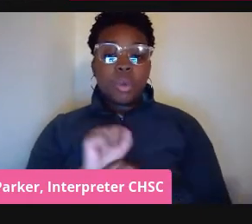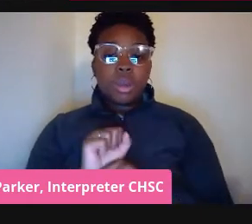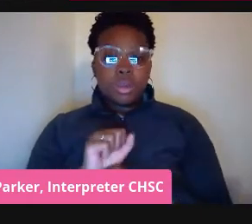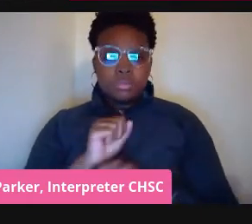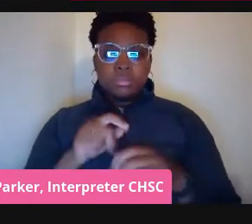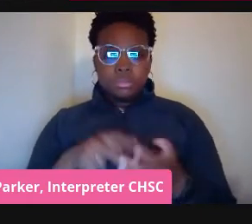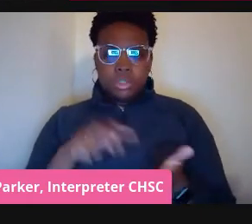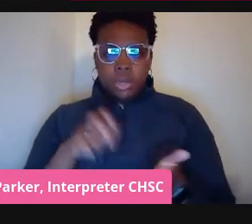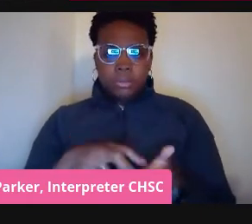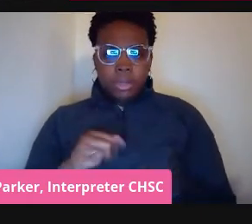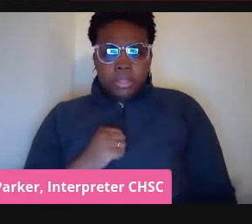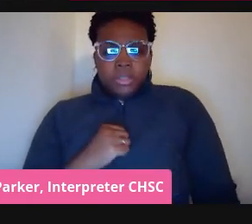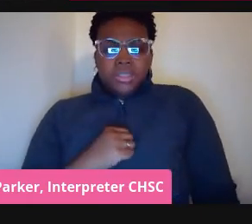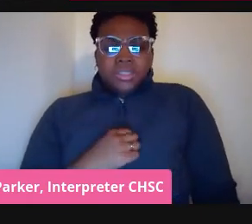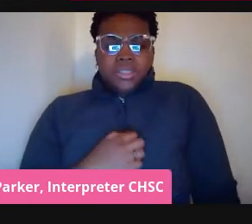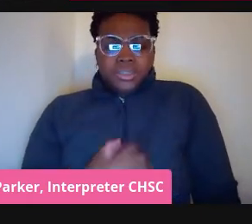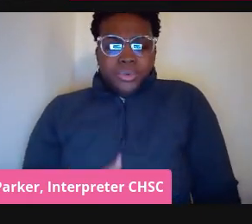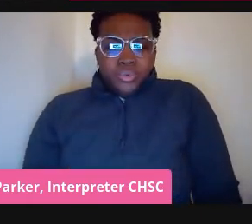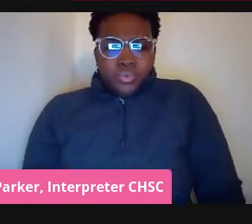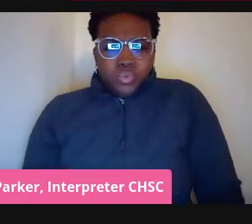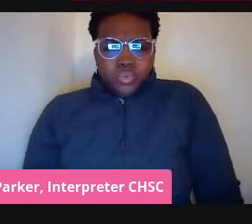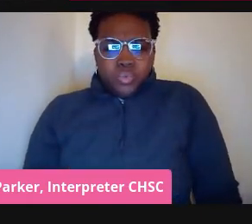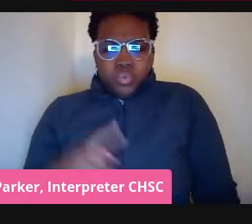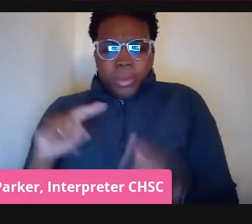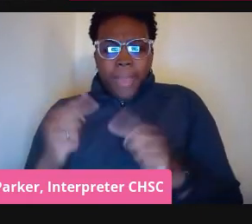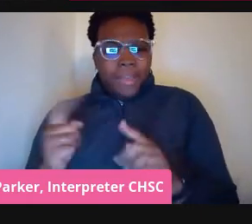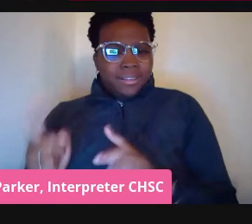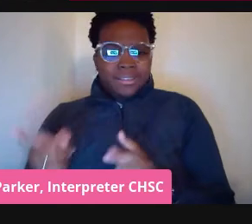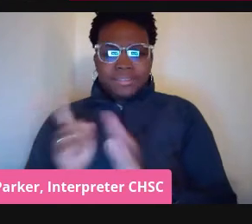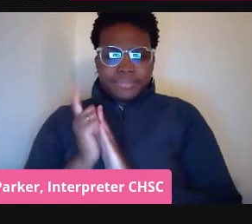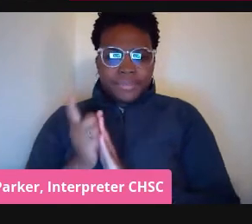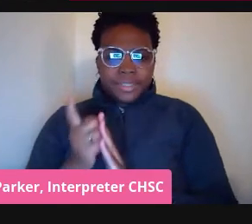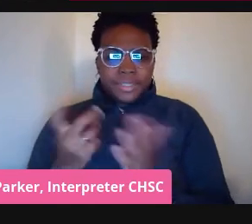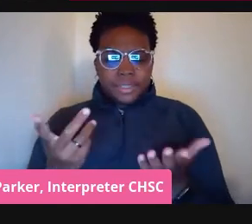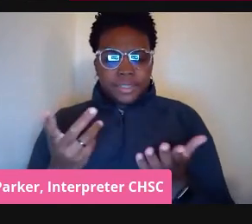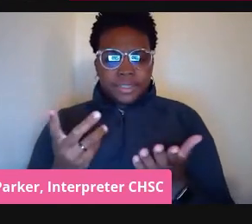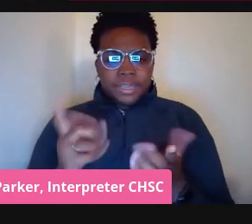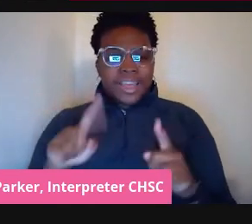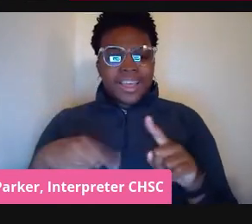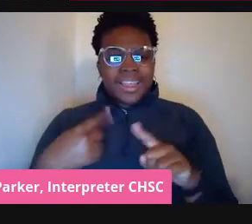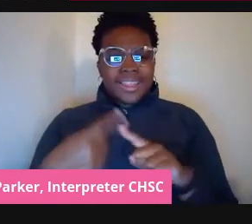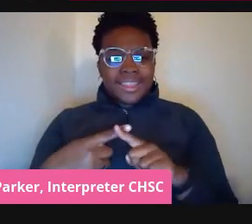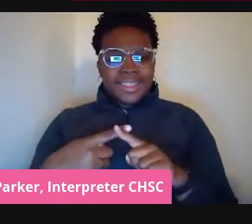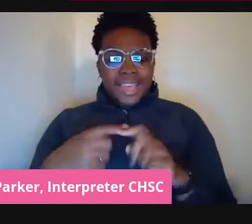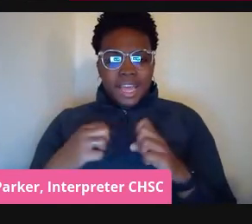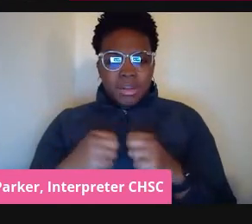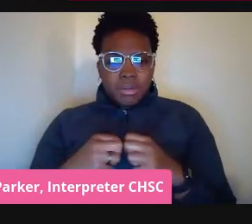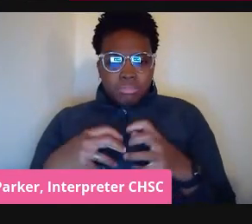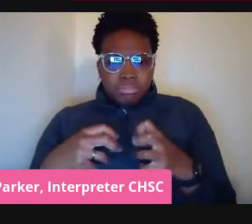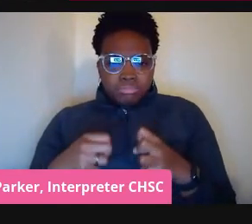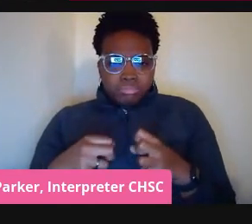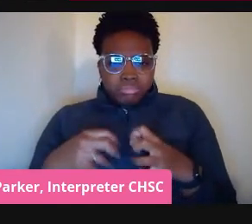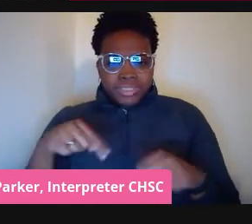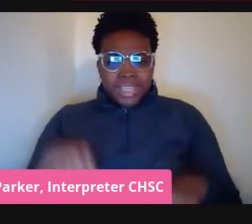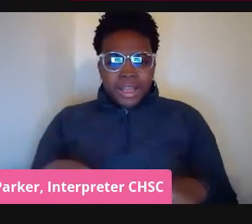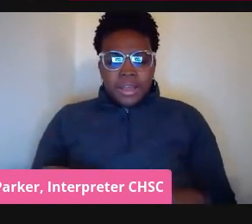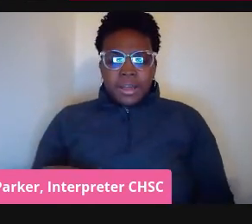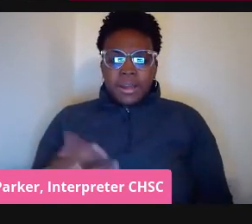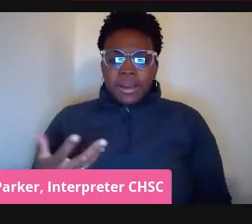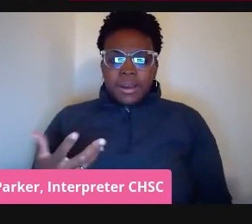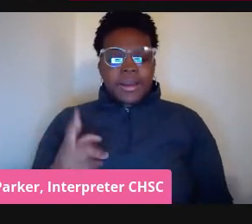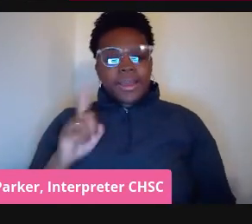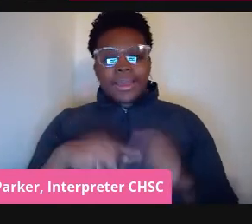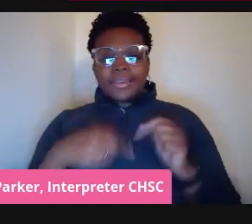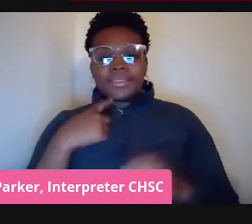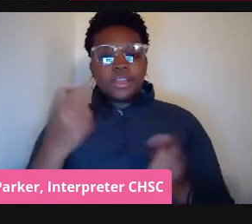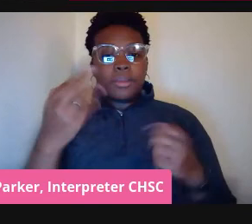jump, because I'll get like this pain all of a sudden, and then a throbbing down below. I can't tell you how many times when